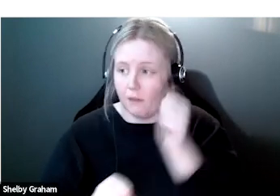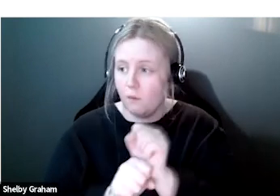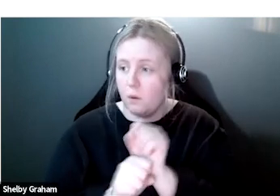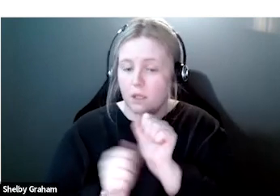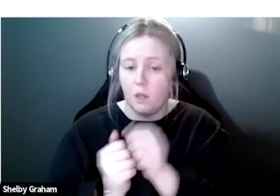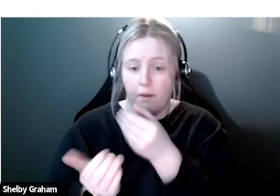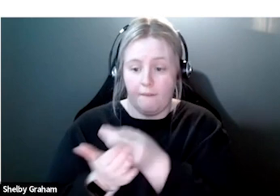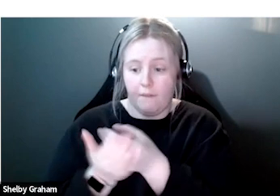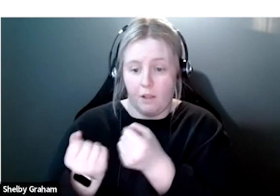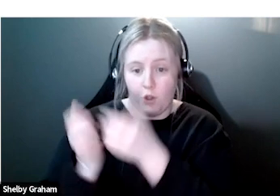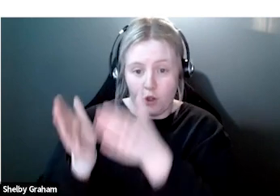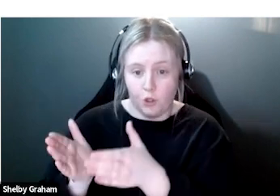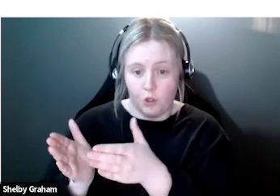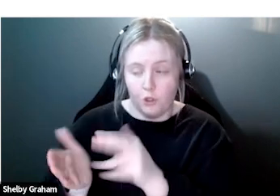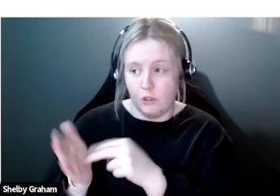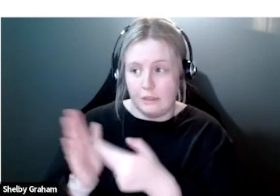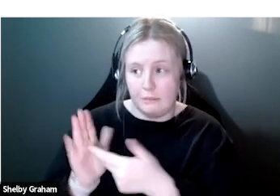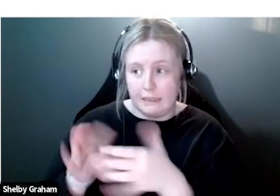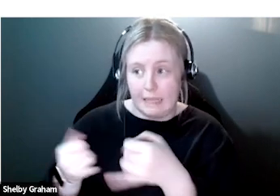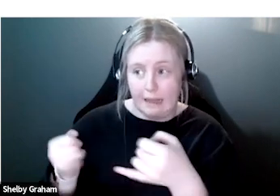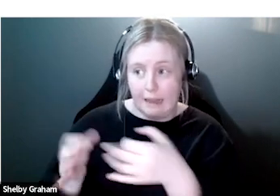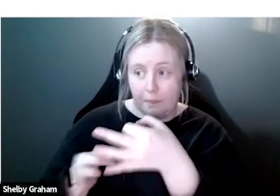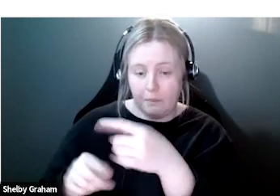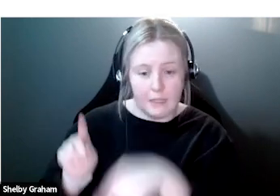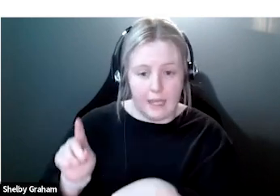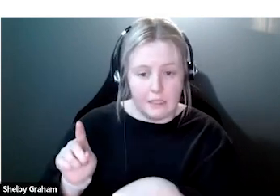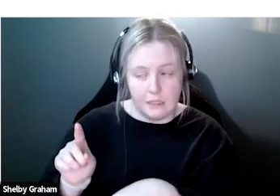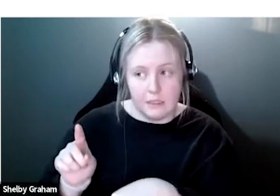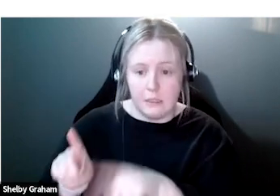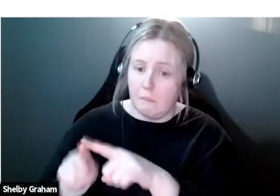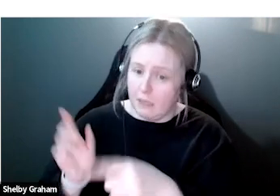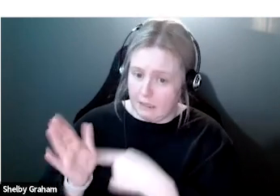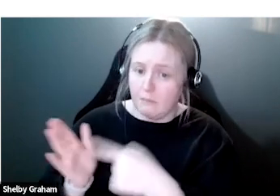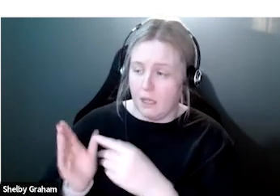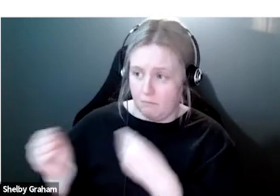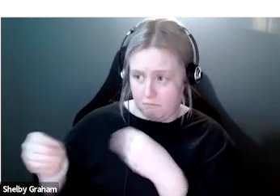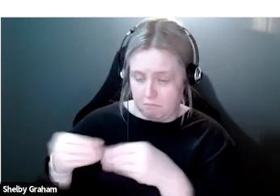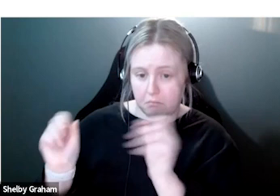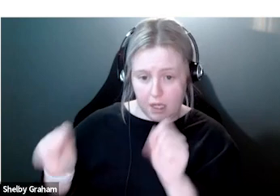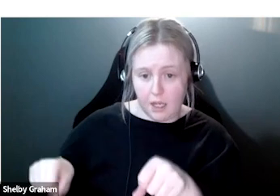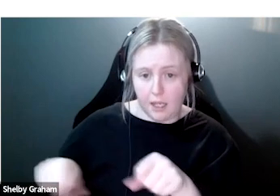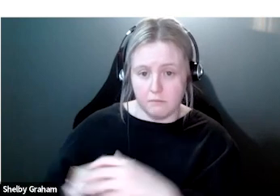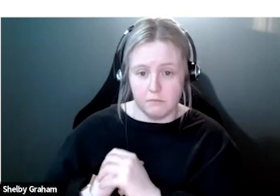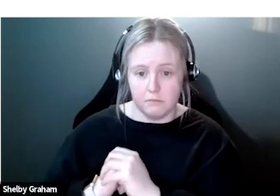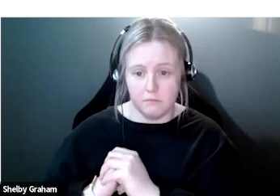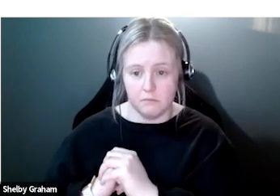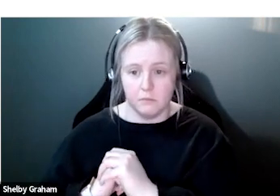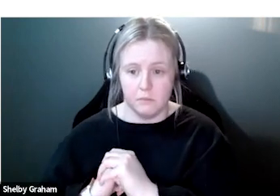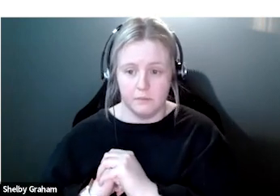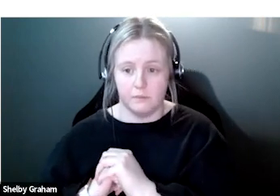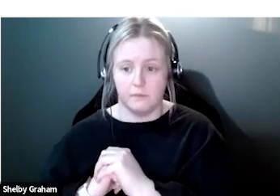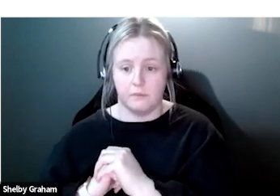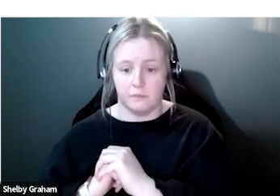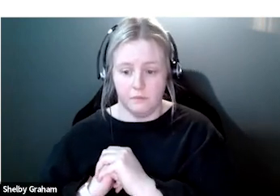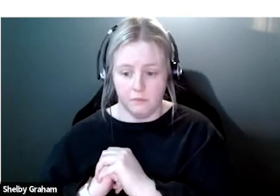funders. However, even there, sometimes there can be flexibility. Maybe I'm going to